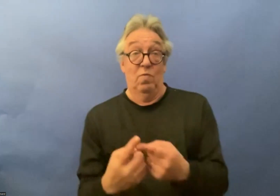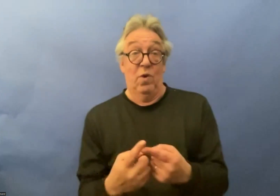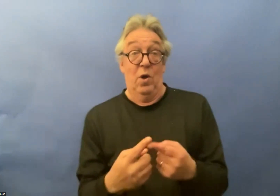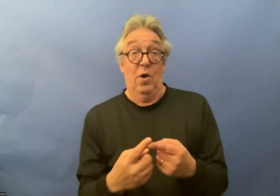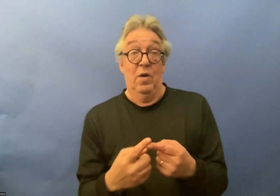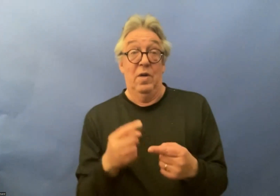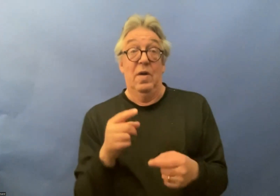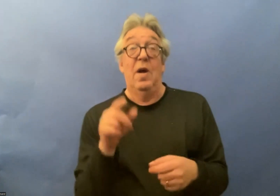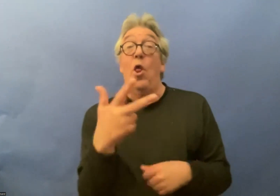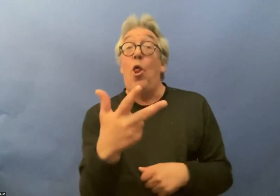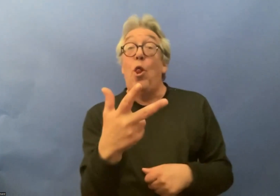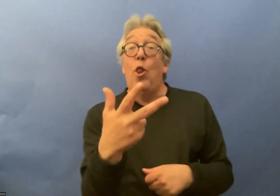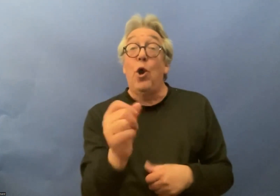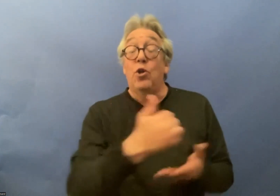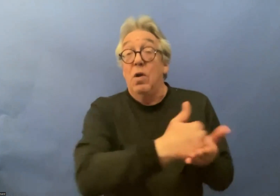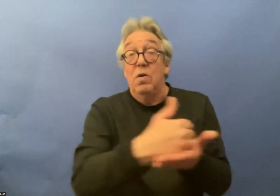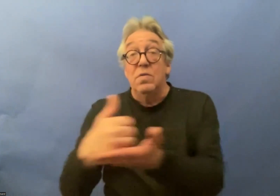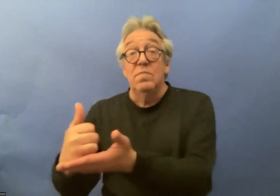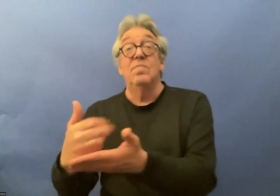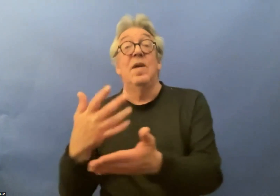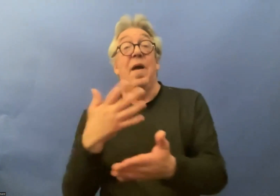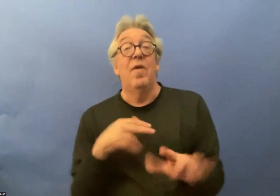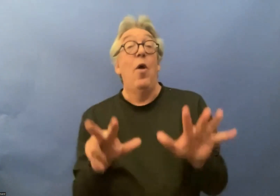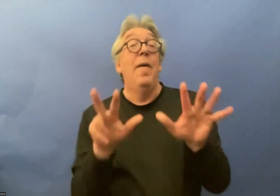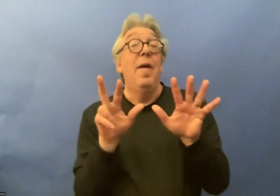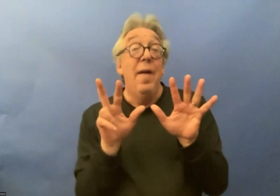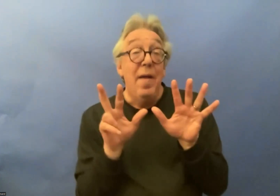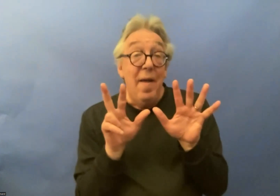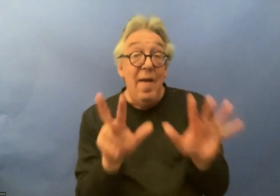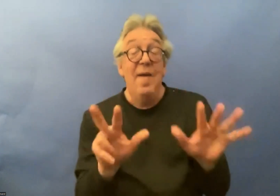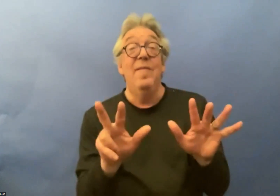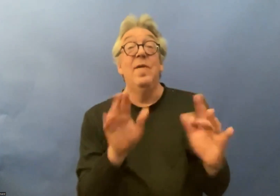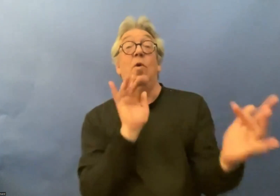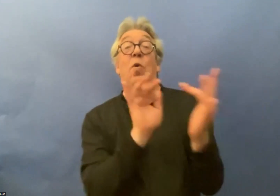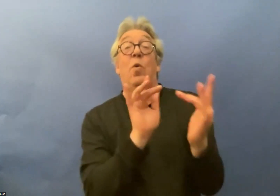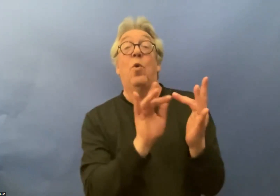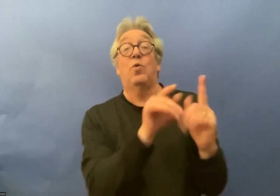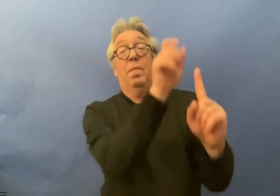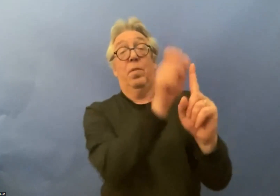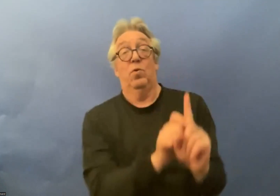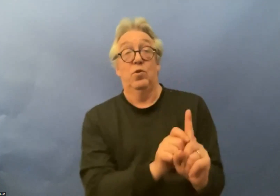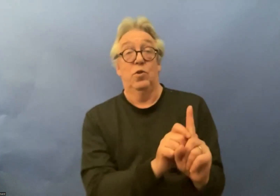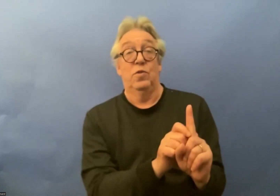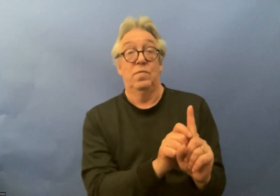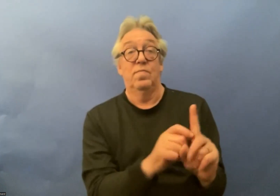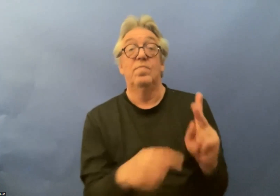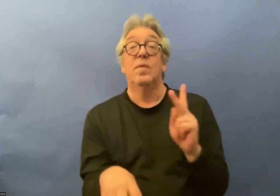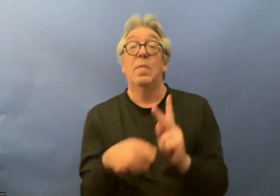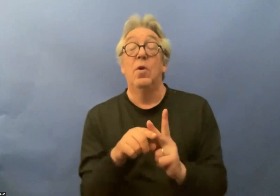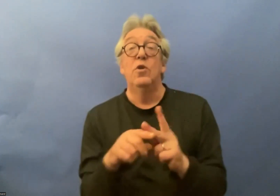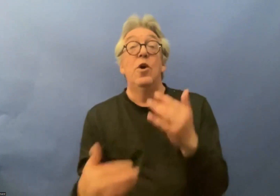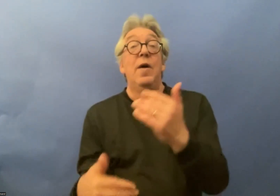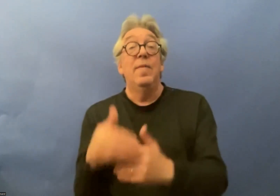8 disability inclusion focal point, and also there is only 6 disability inclusion working